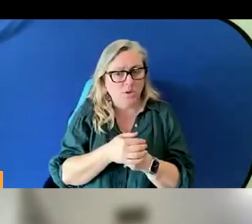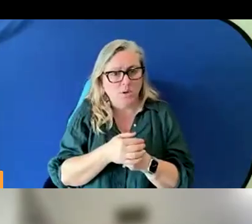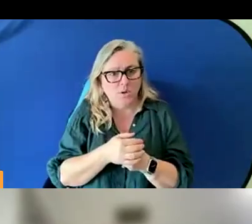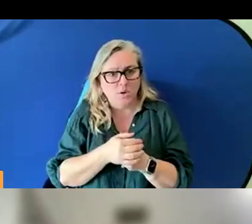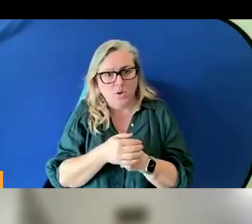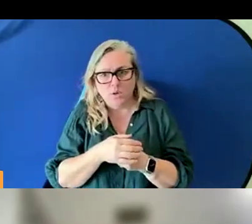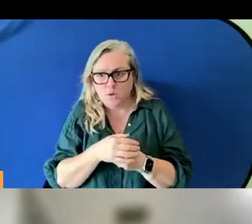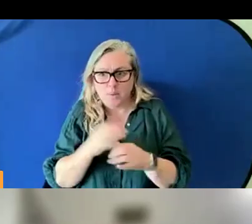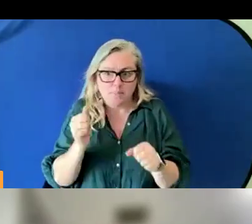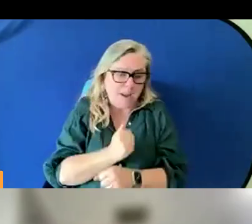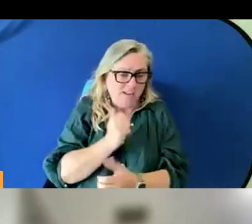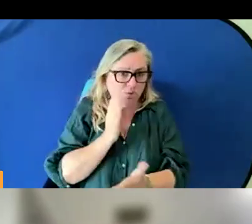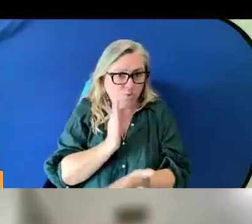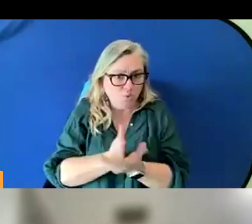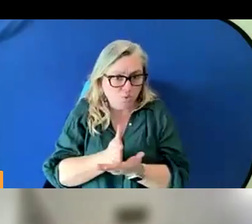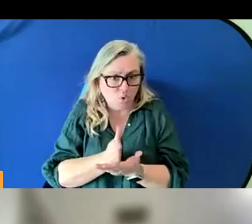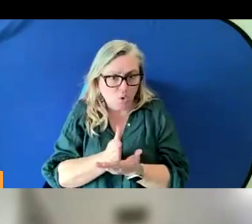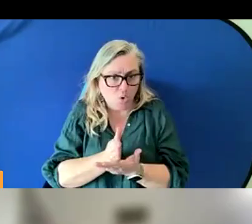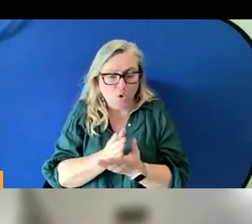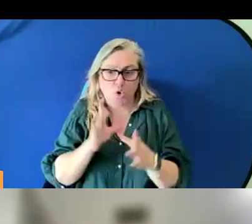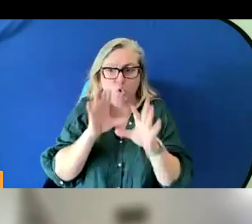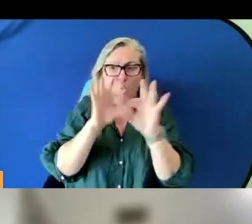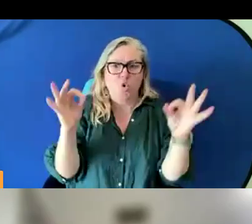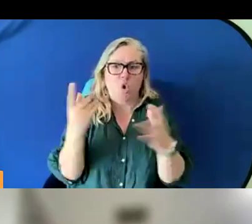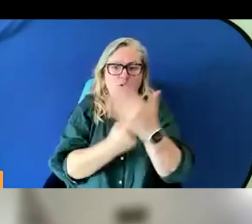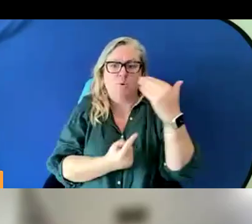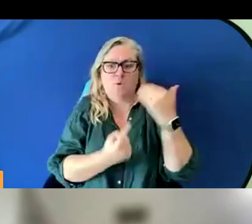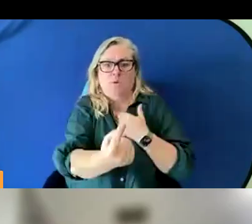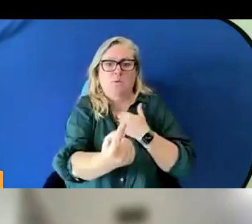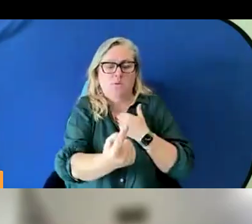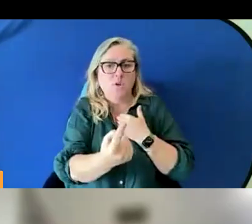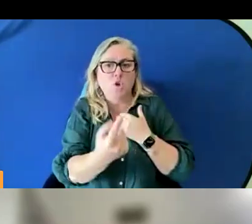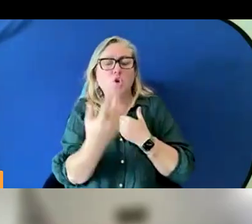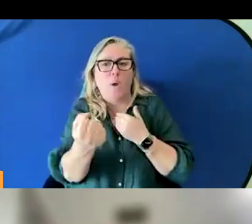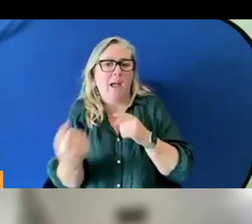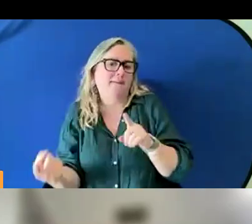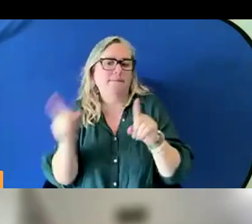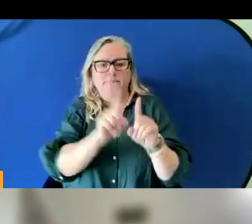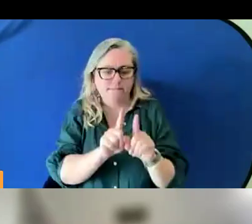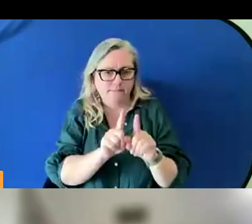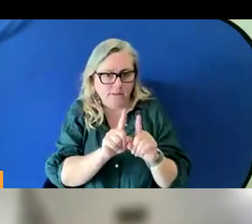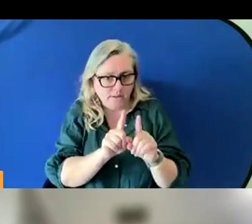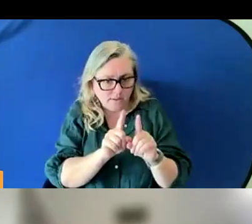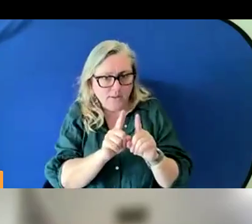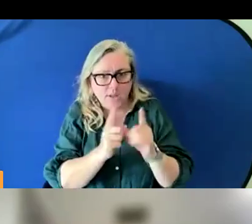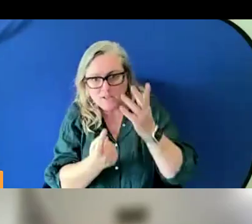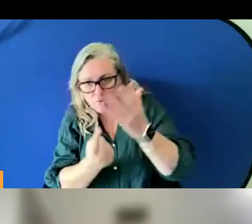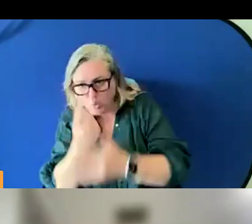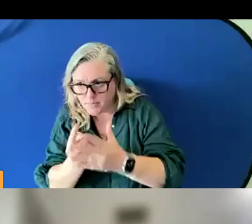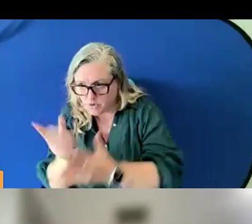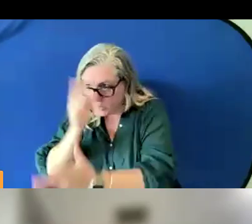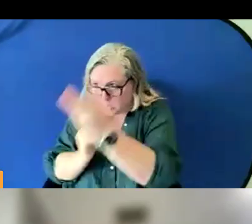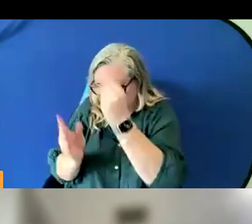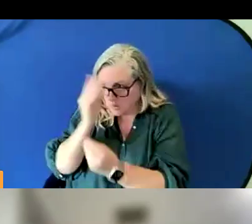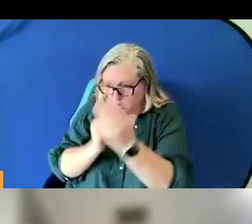make sure that you're not alone and that you have the opportunity to learn about